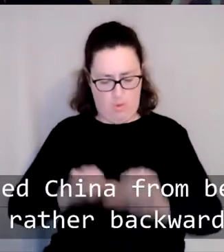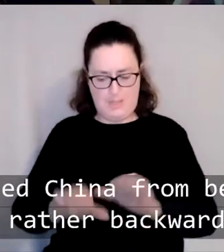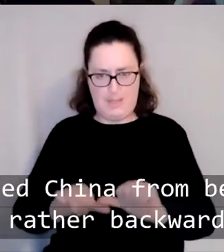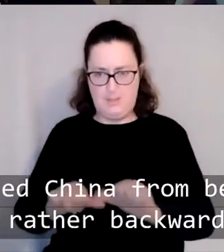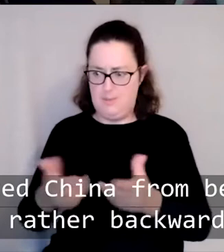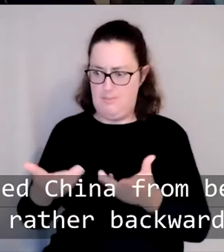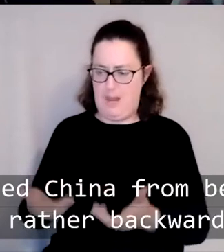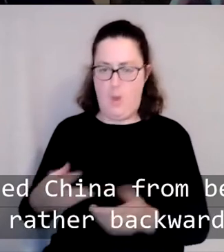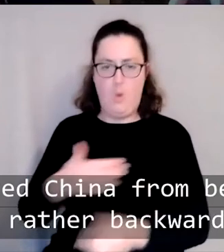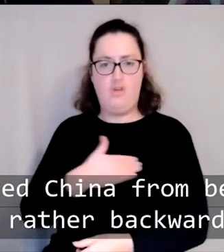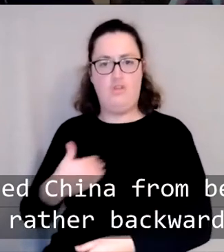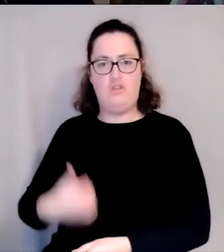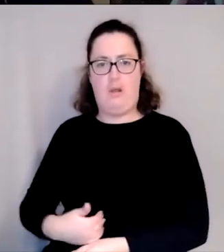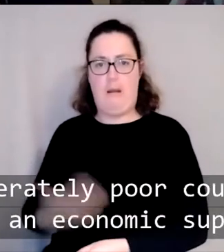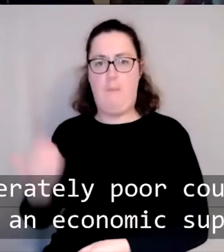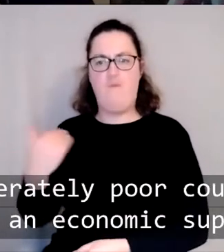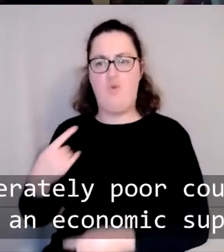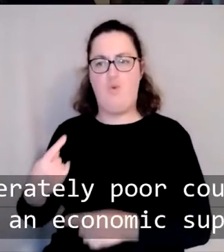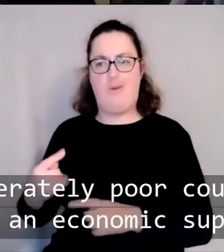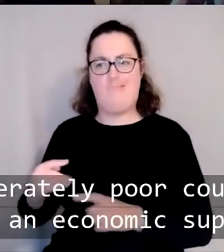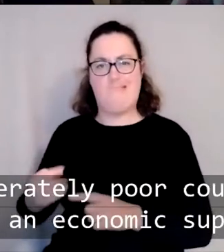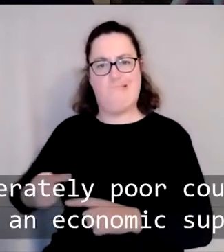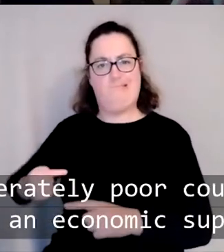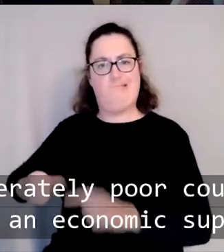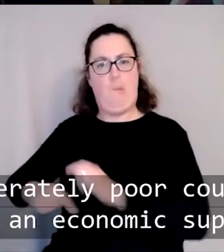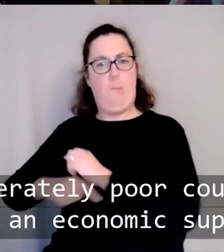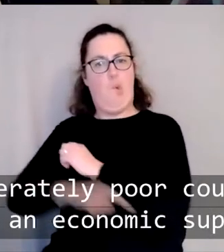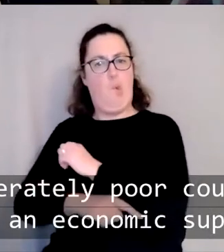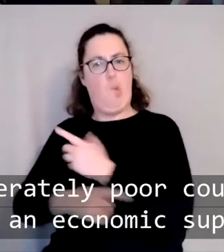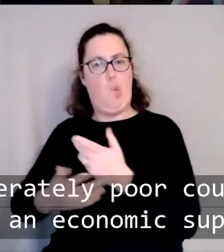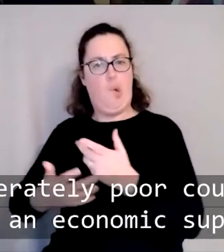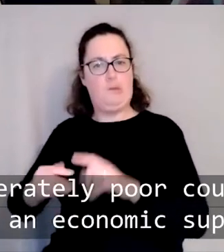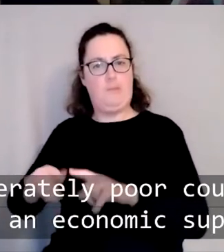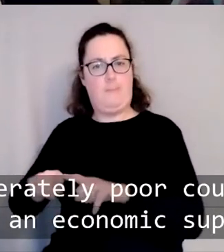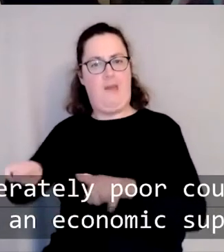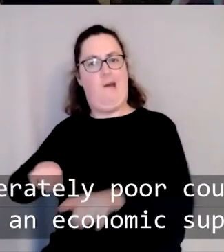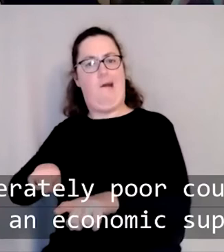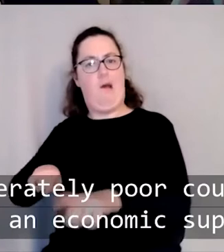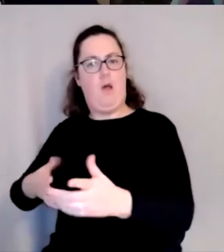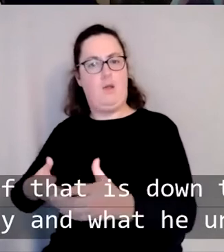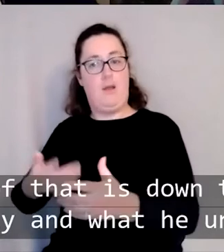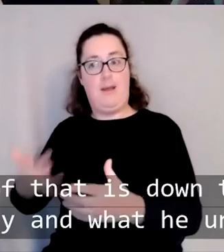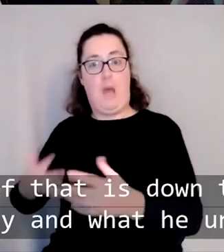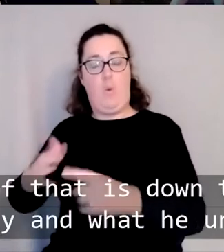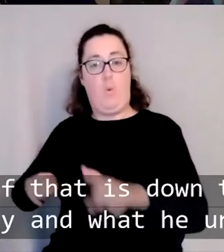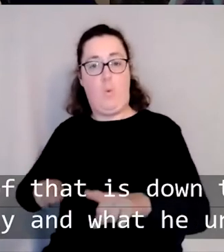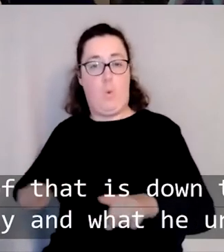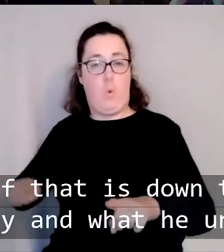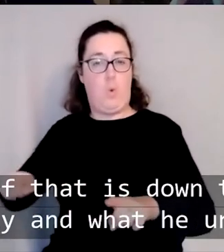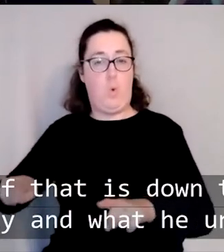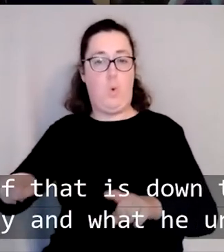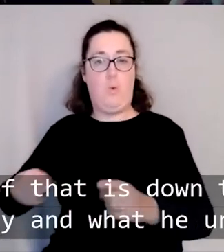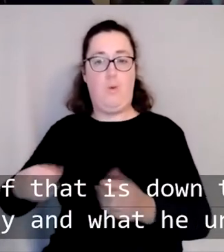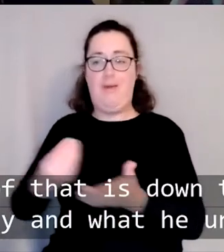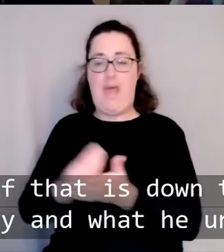lifted China from being a rather backward, desperately poor country to being an economic superpower. And a lot of that is